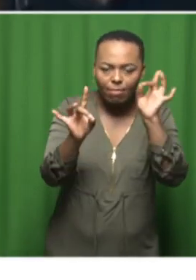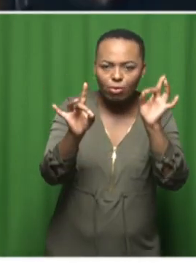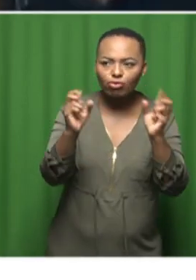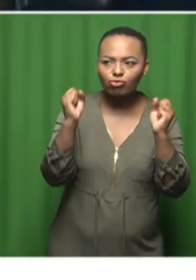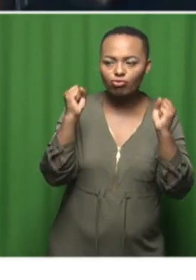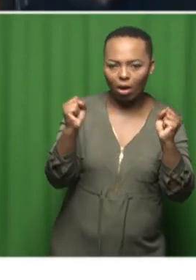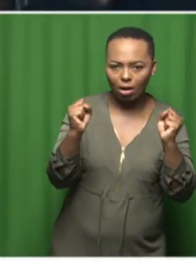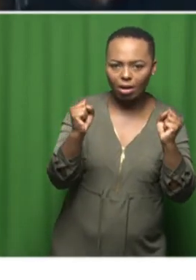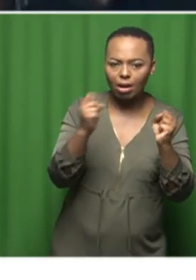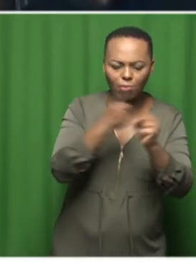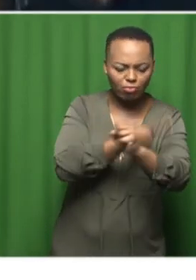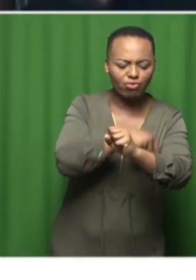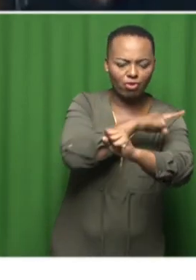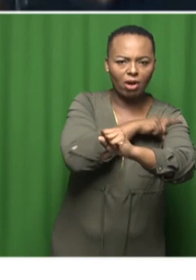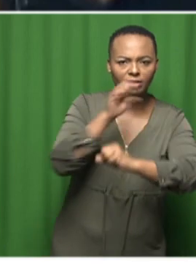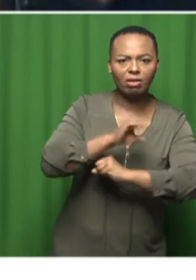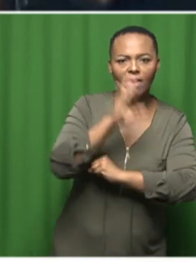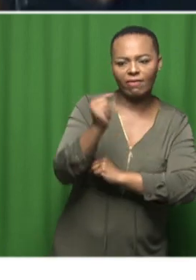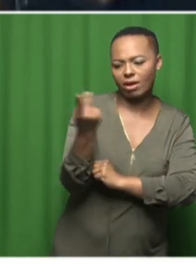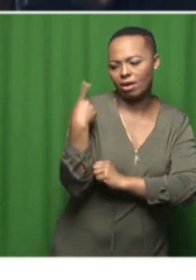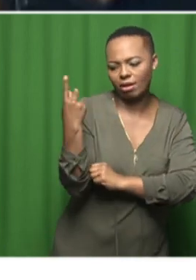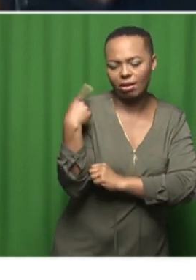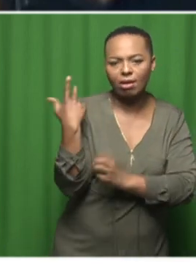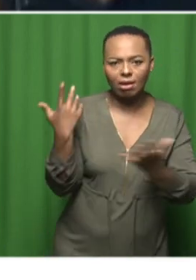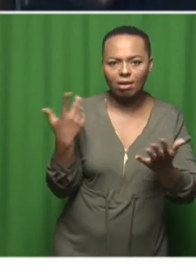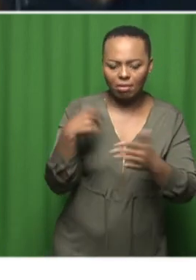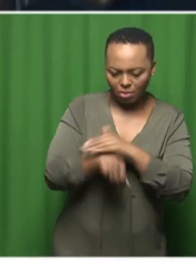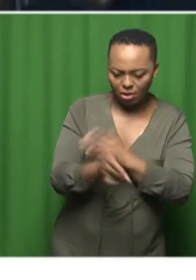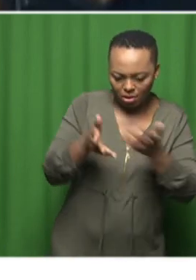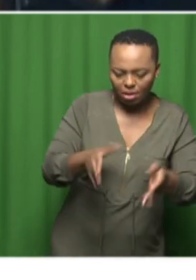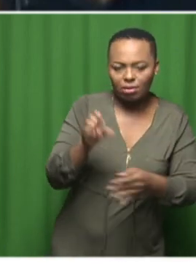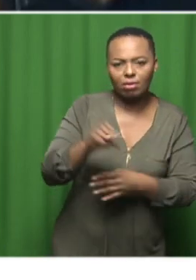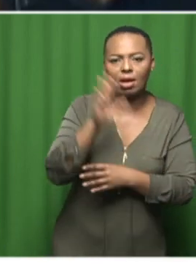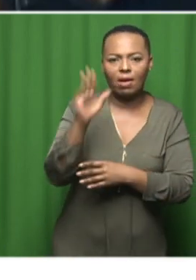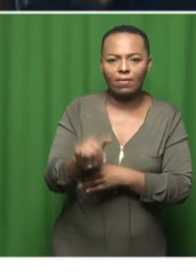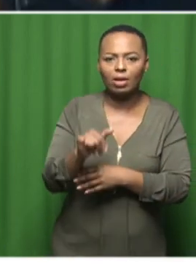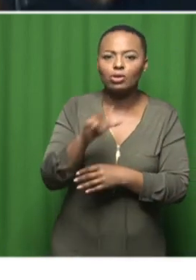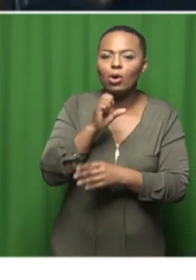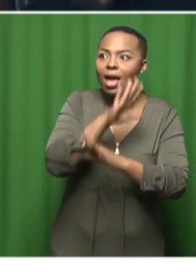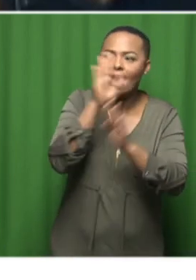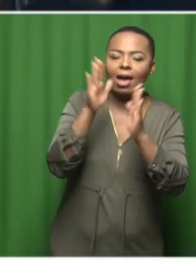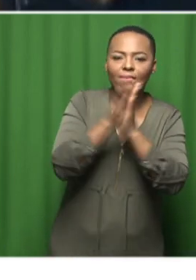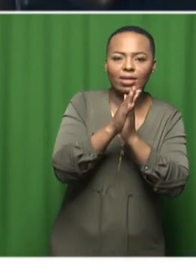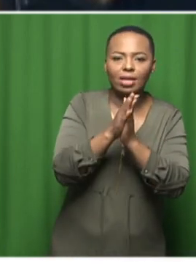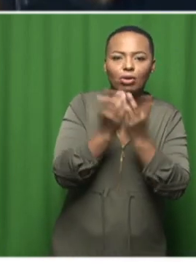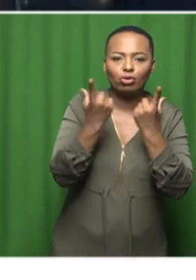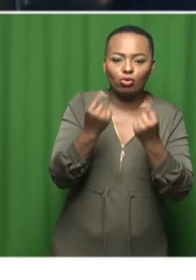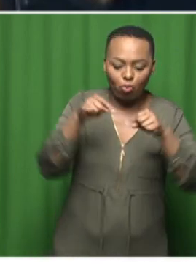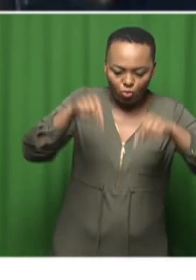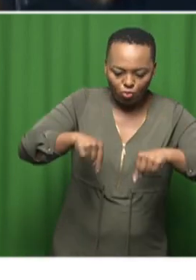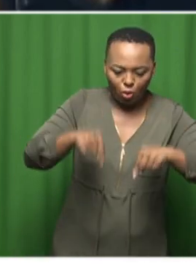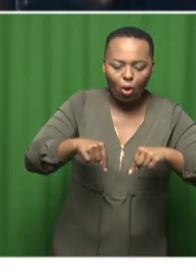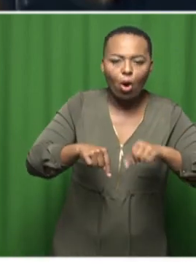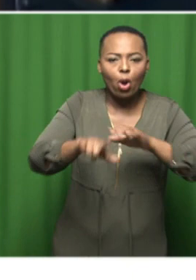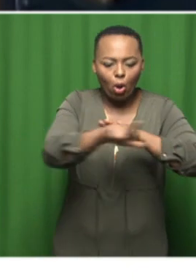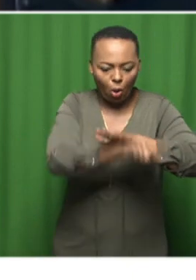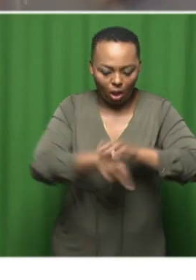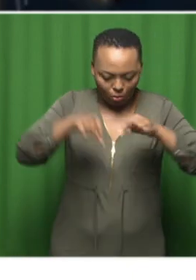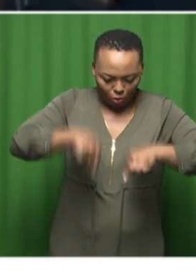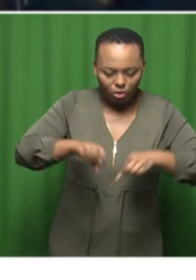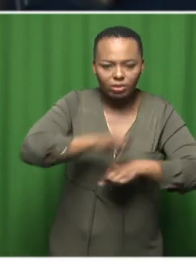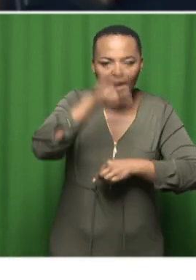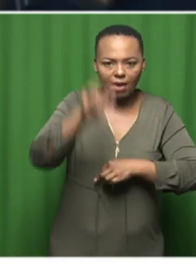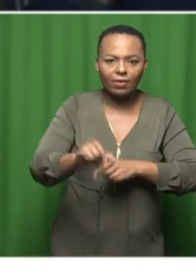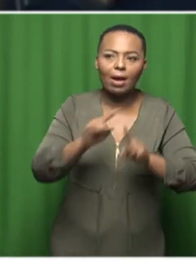strongly, proudly South African. So it's always all about sourcing everything locally, sourcing everything here, but